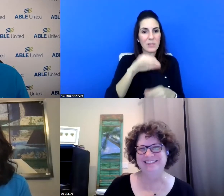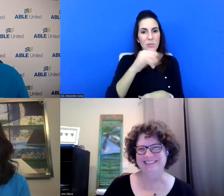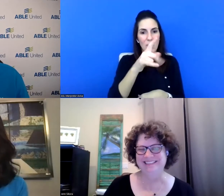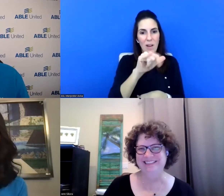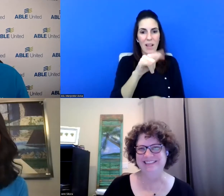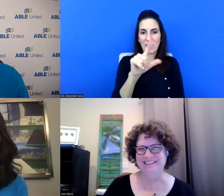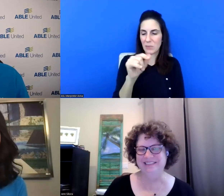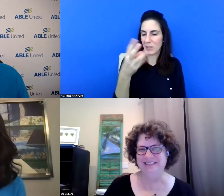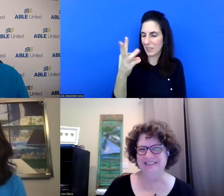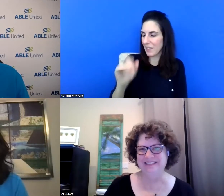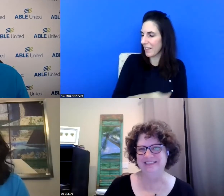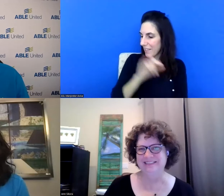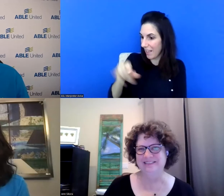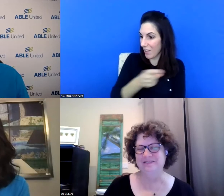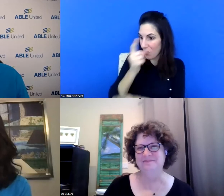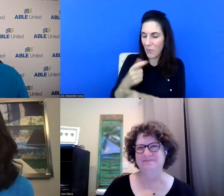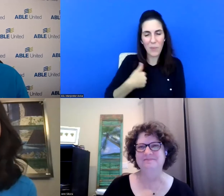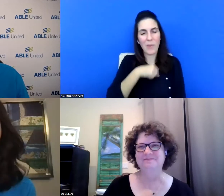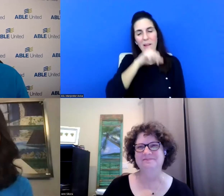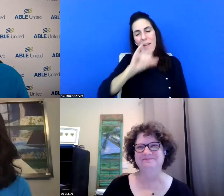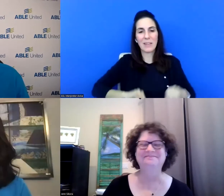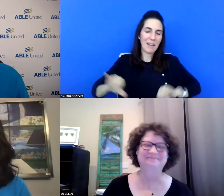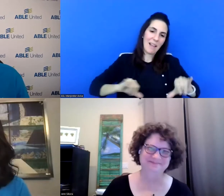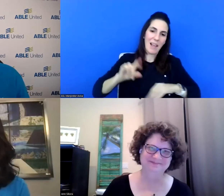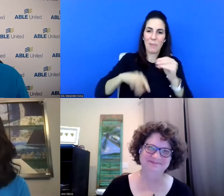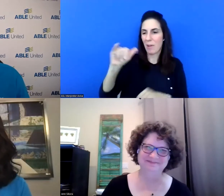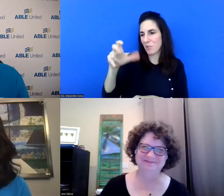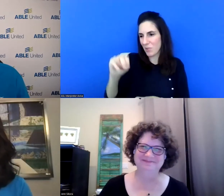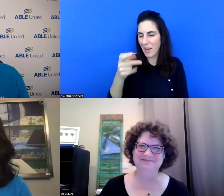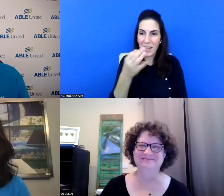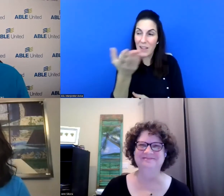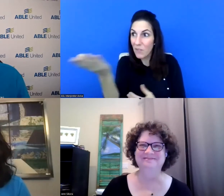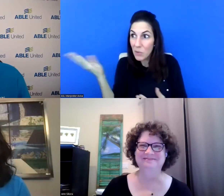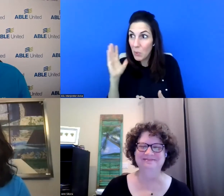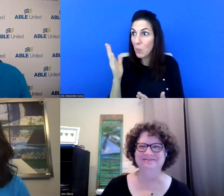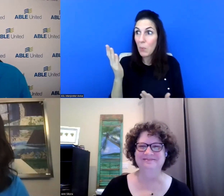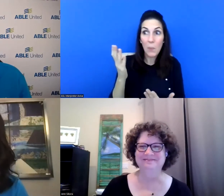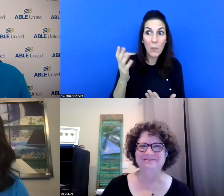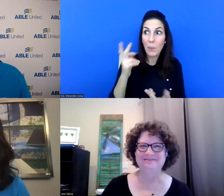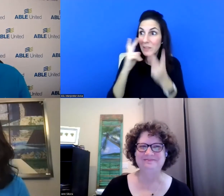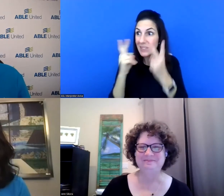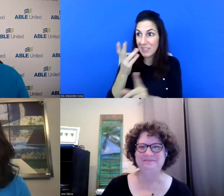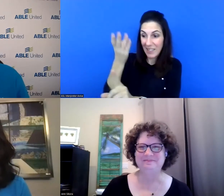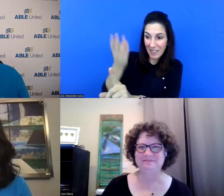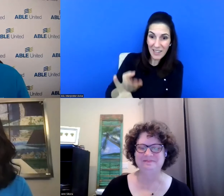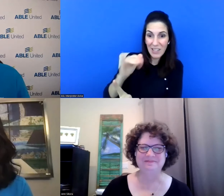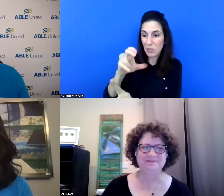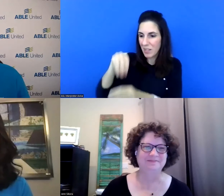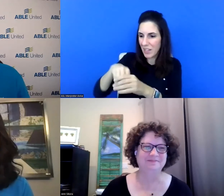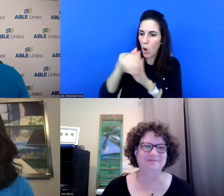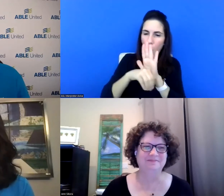That's right. And we love bragging about Jen all the time. If you're out and about at events, specifically in the Orlando area,